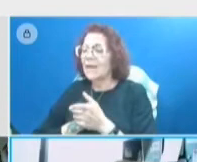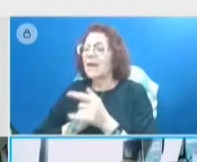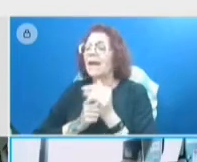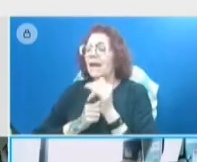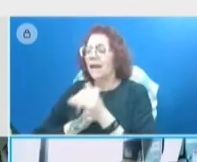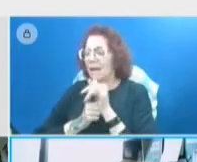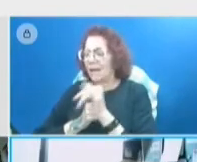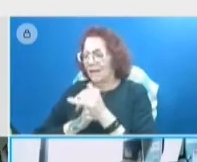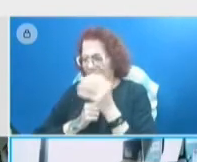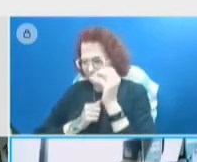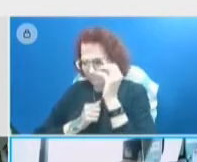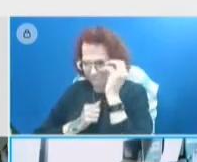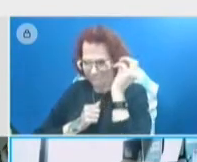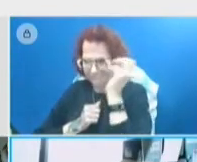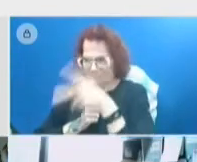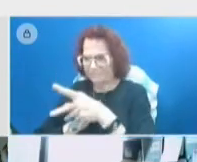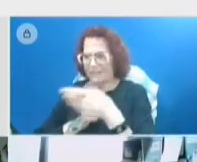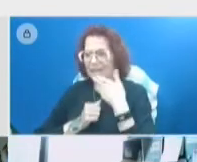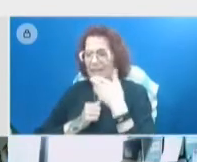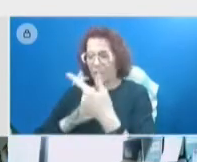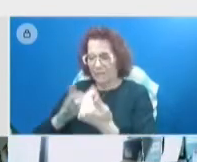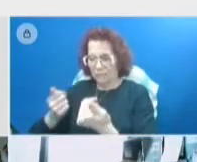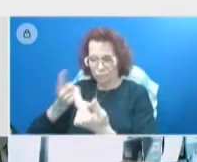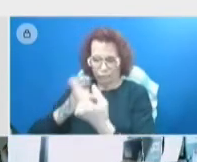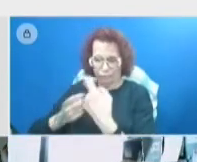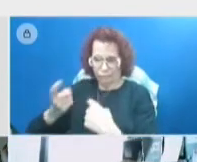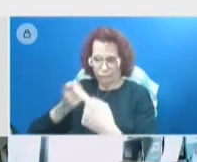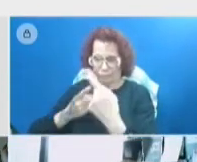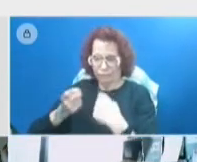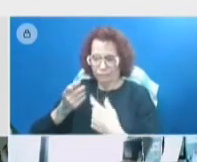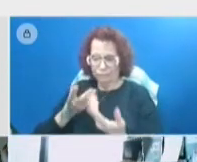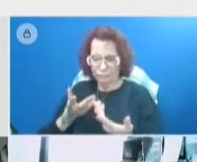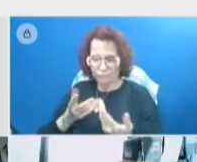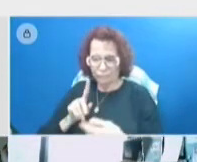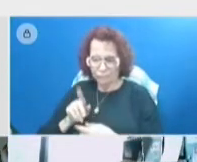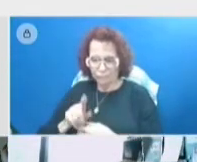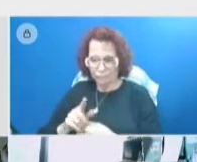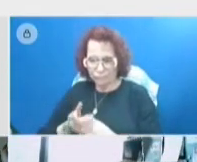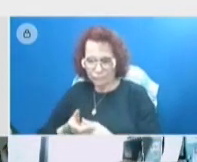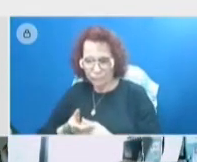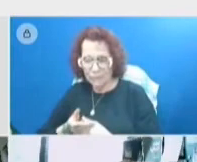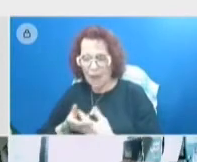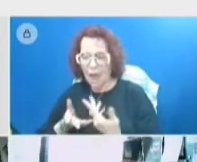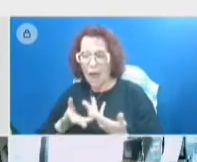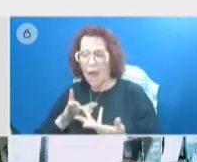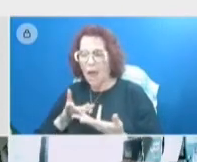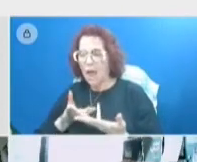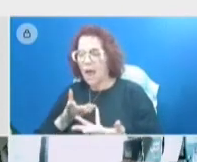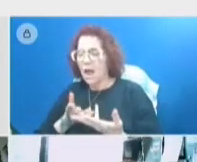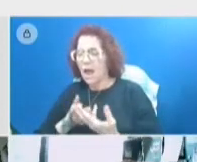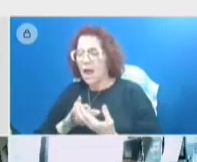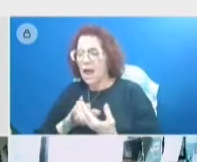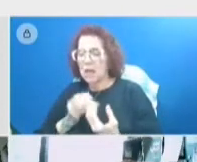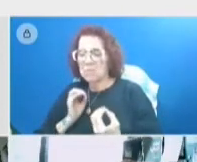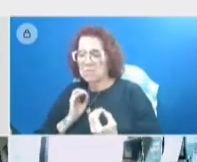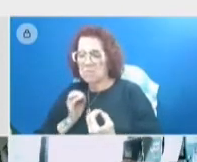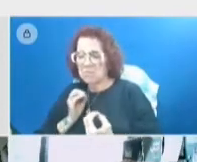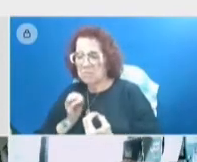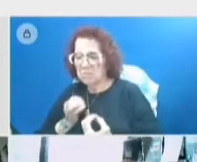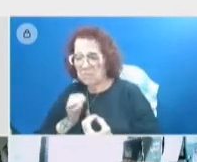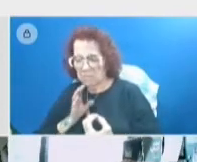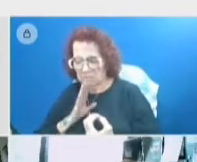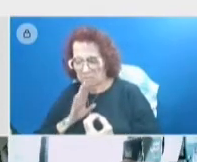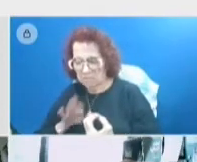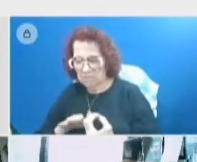any questions? Then we'll turn to our technical